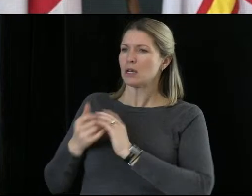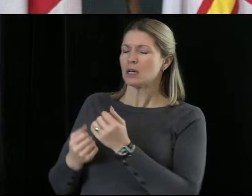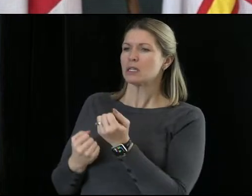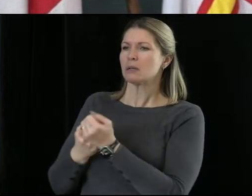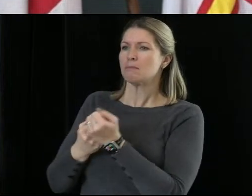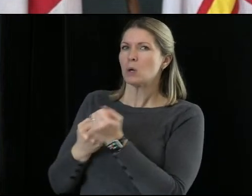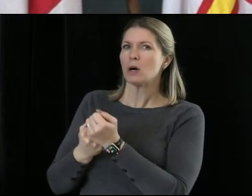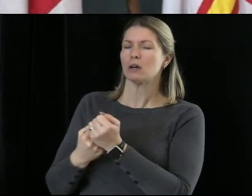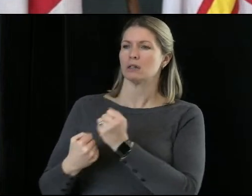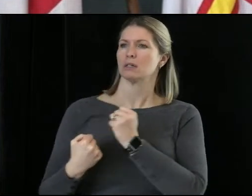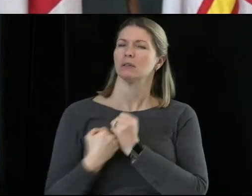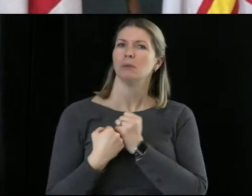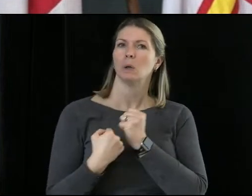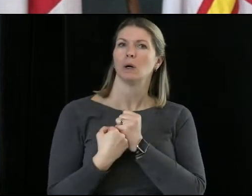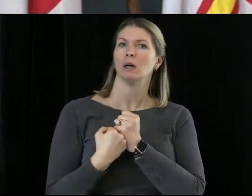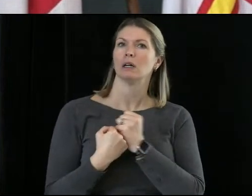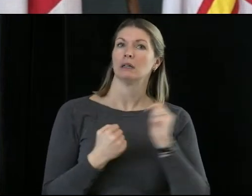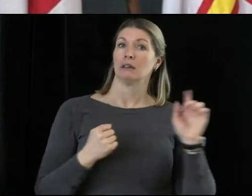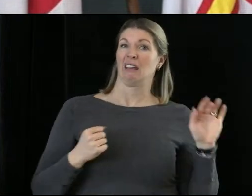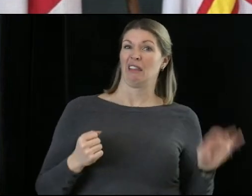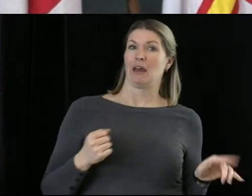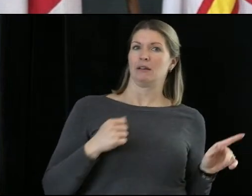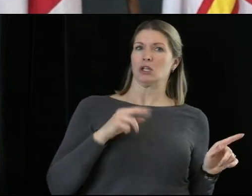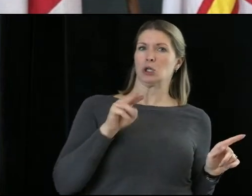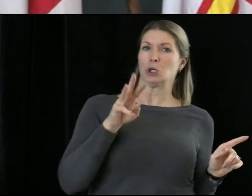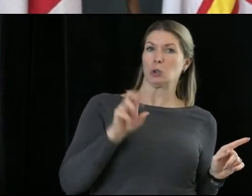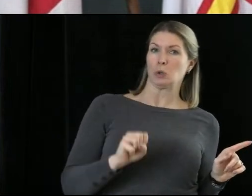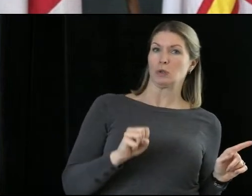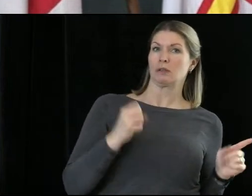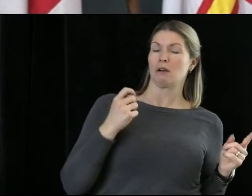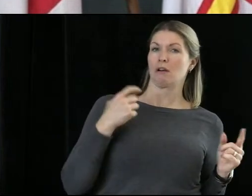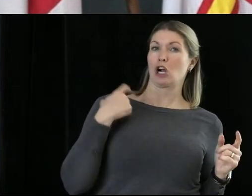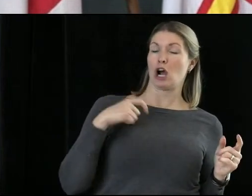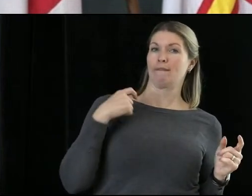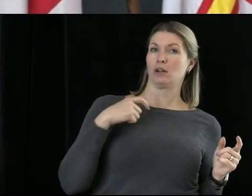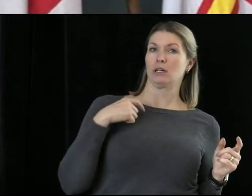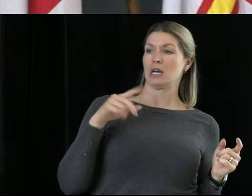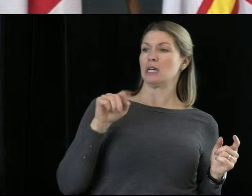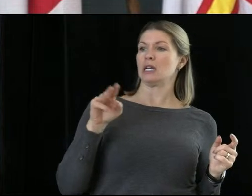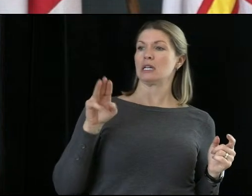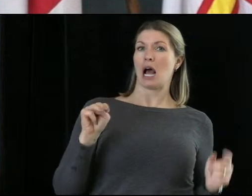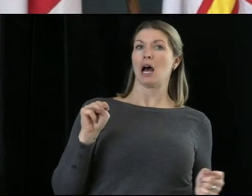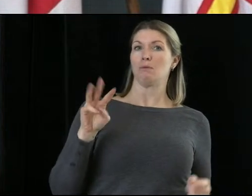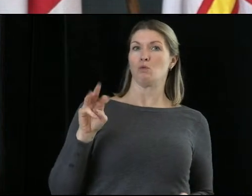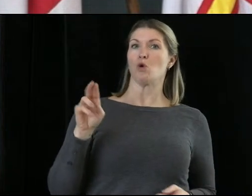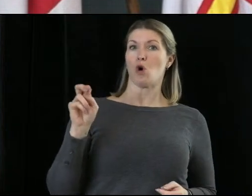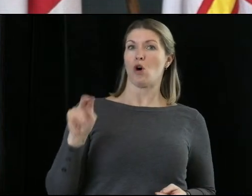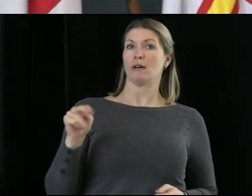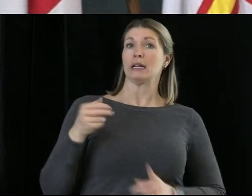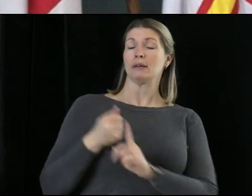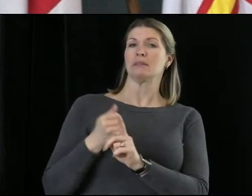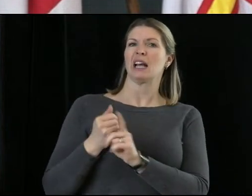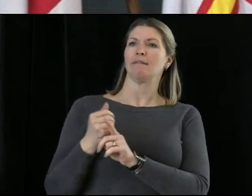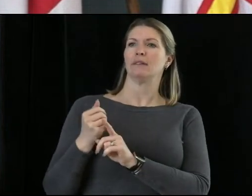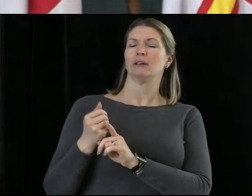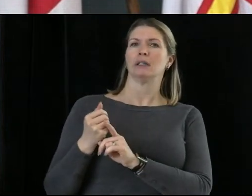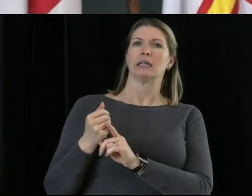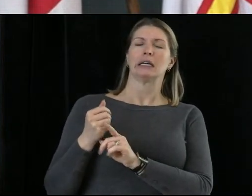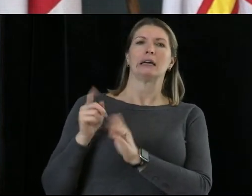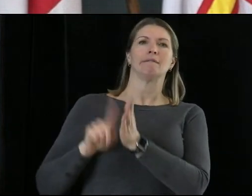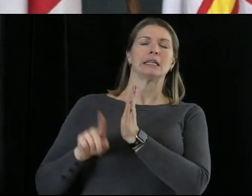Courtney. And in this news conference, Tom Warren, who was the lead over the investigative